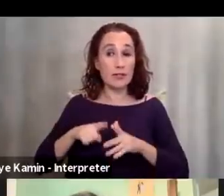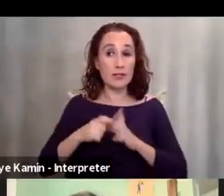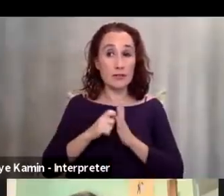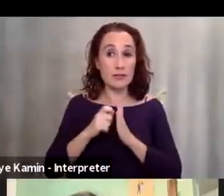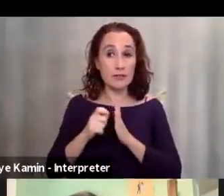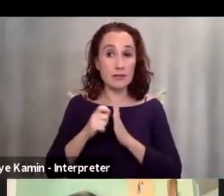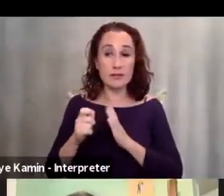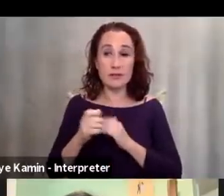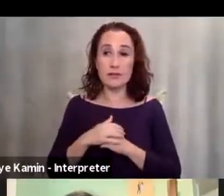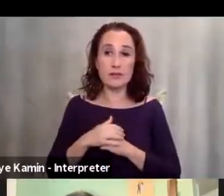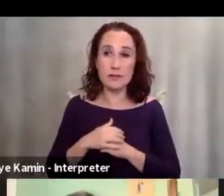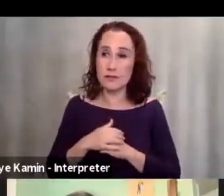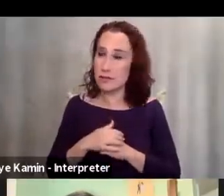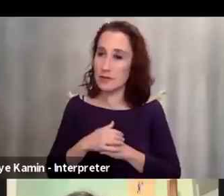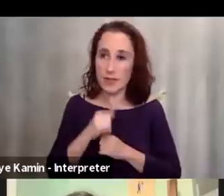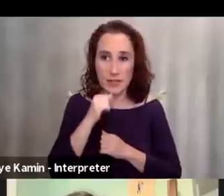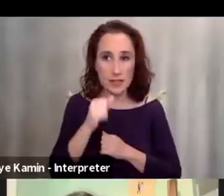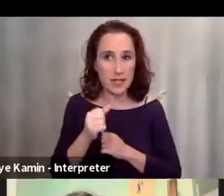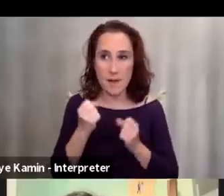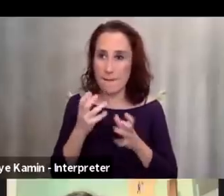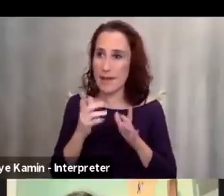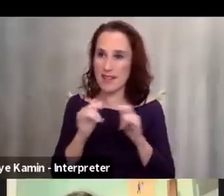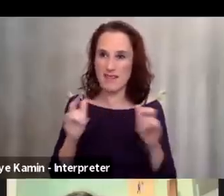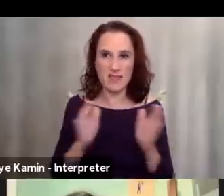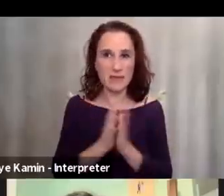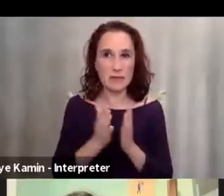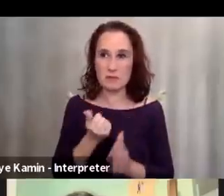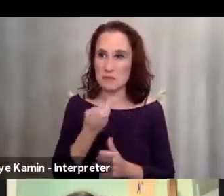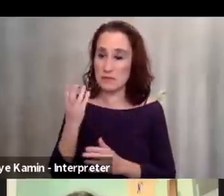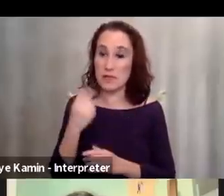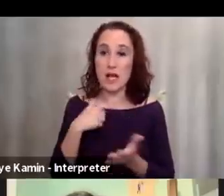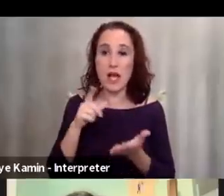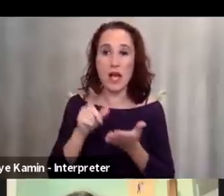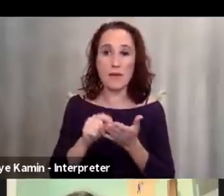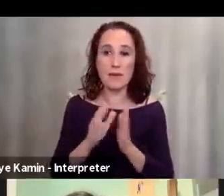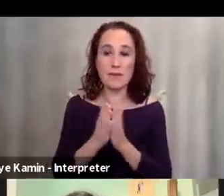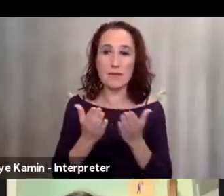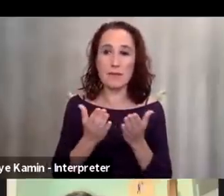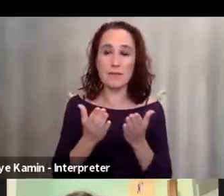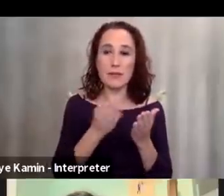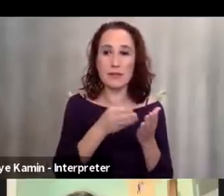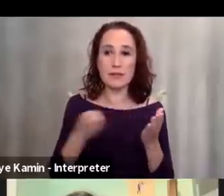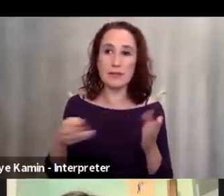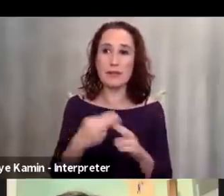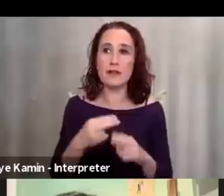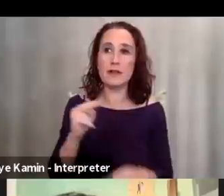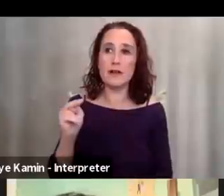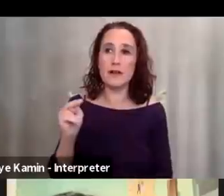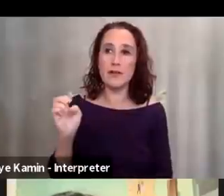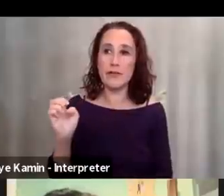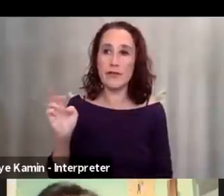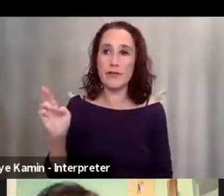there were not a lot of diverse books out there. I published a series of books called Nerds a few years